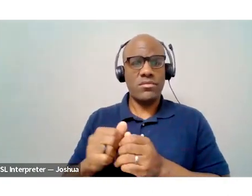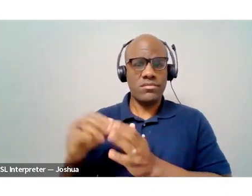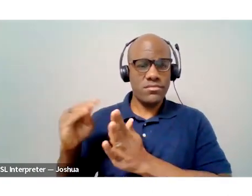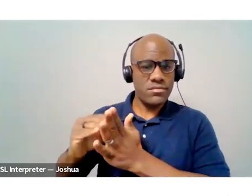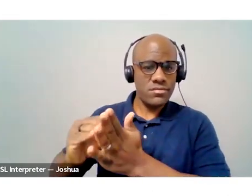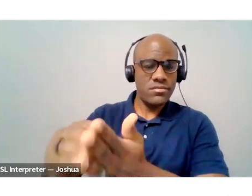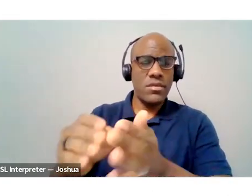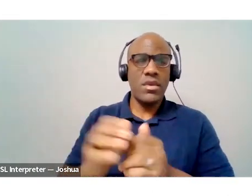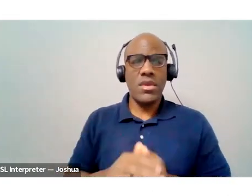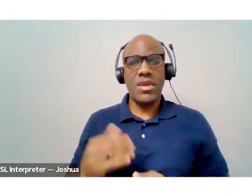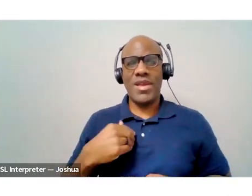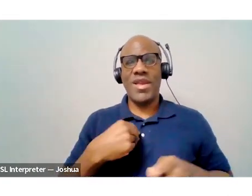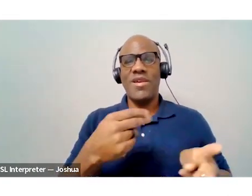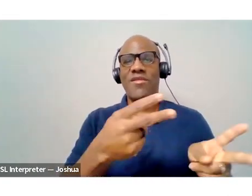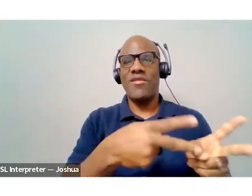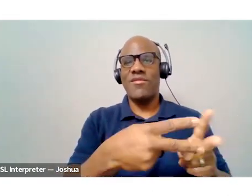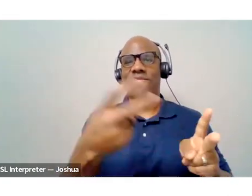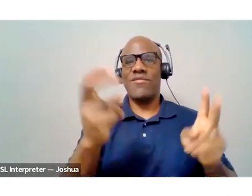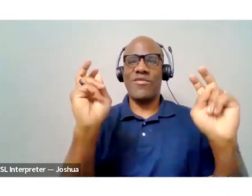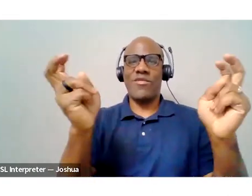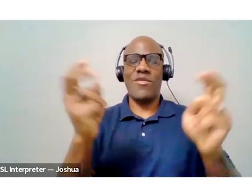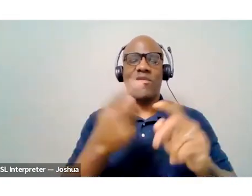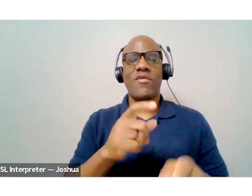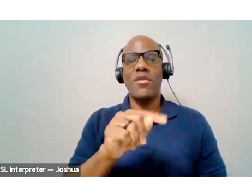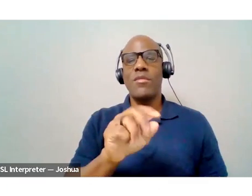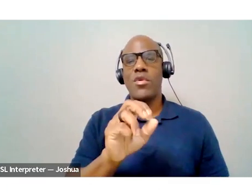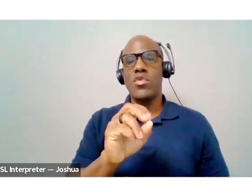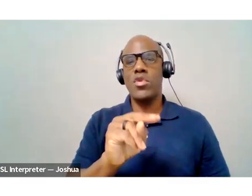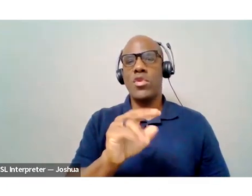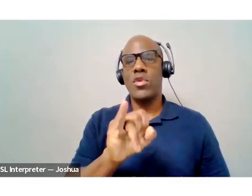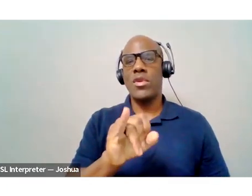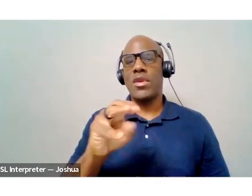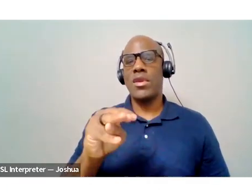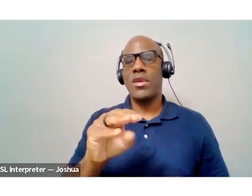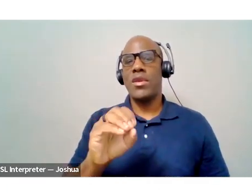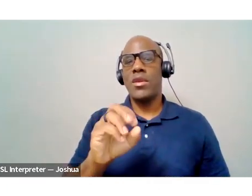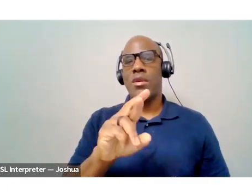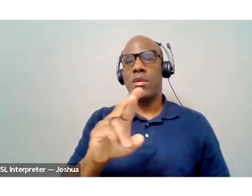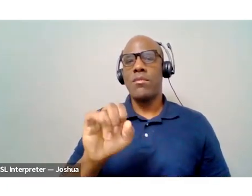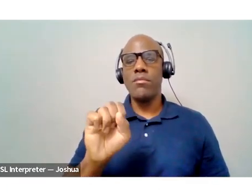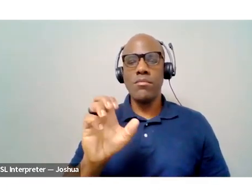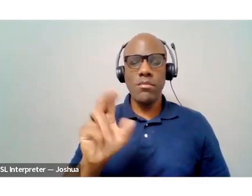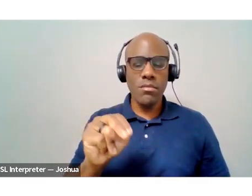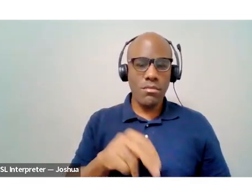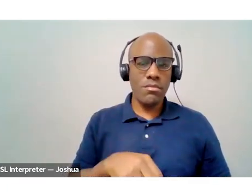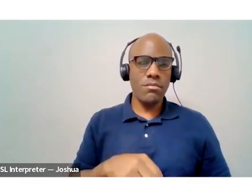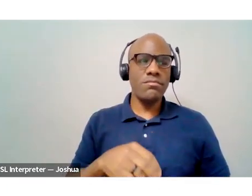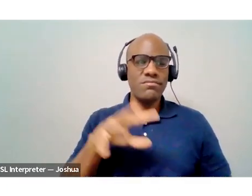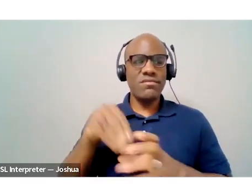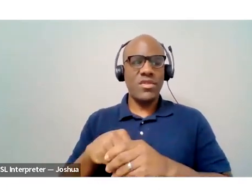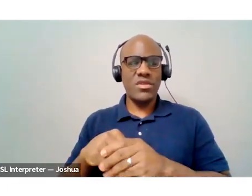this quote from Toni Morrison's that we also included in the article, and The Price of Wealth, the Cost of